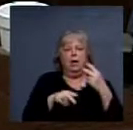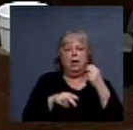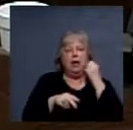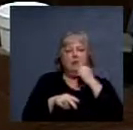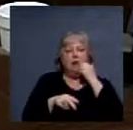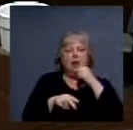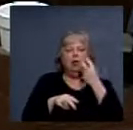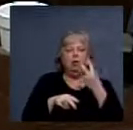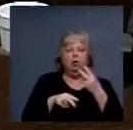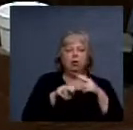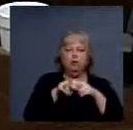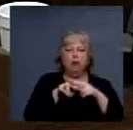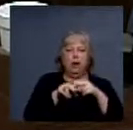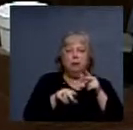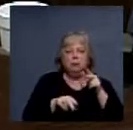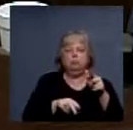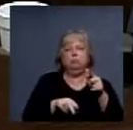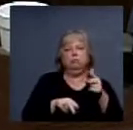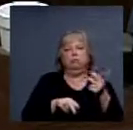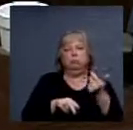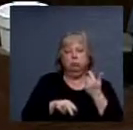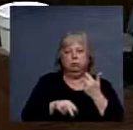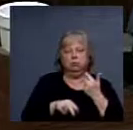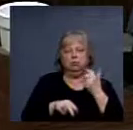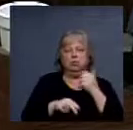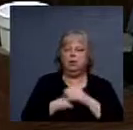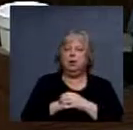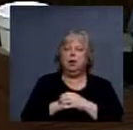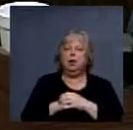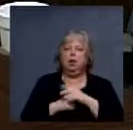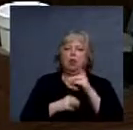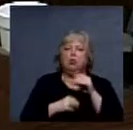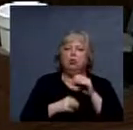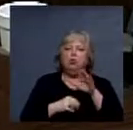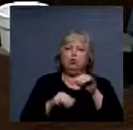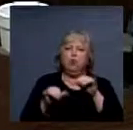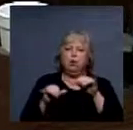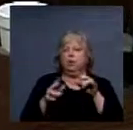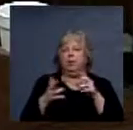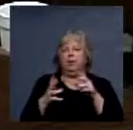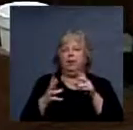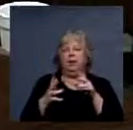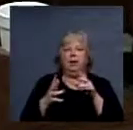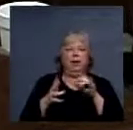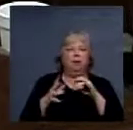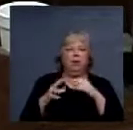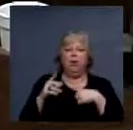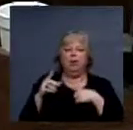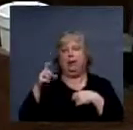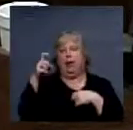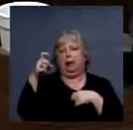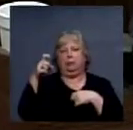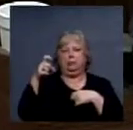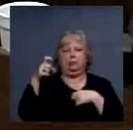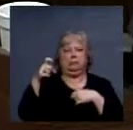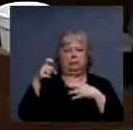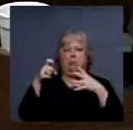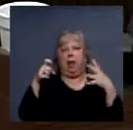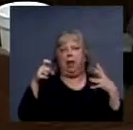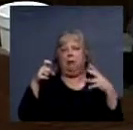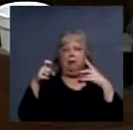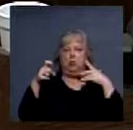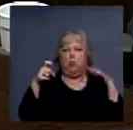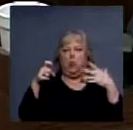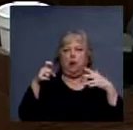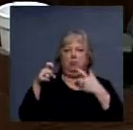I was told, through that area. Do your measurements, I mean, if you've got X amount of noise because of the